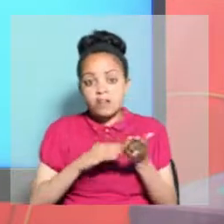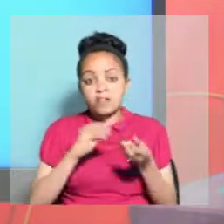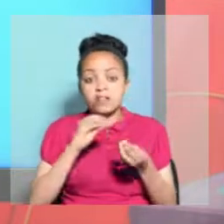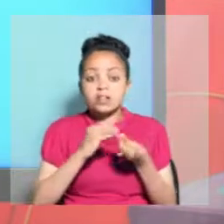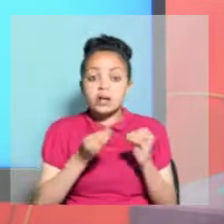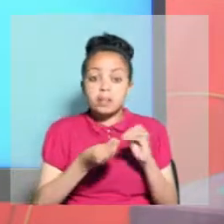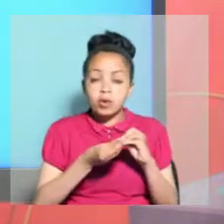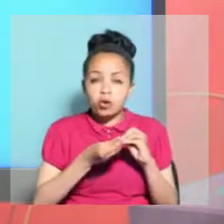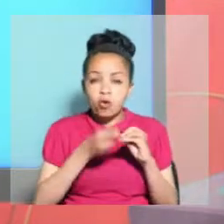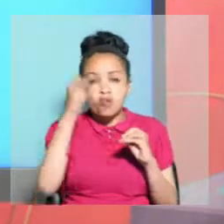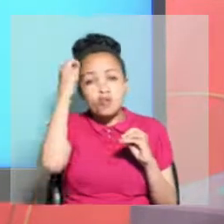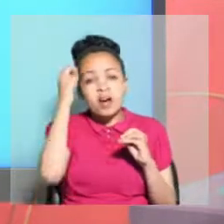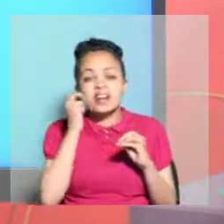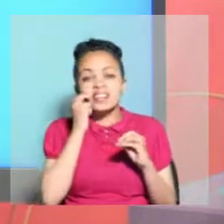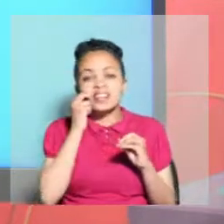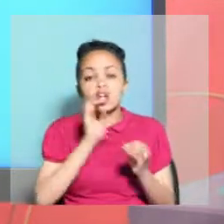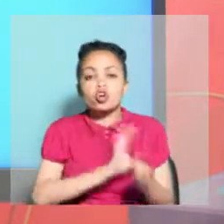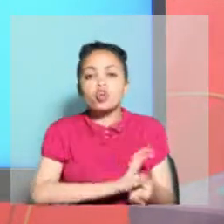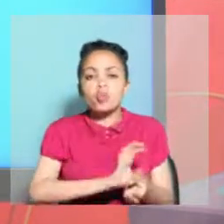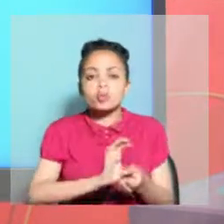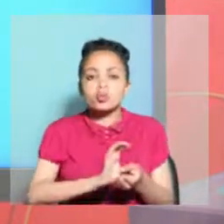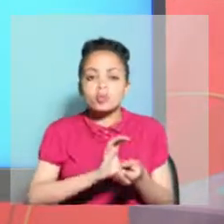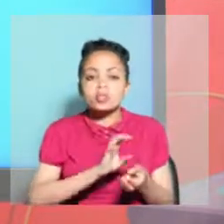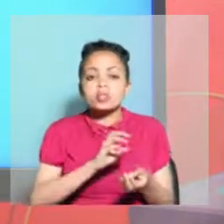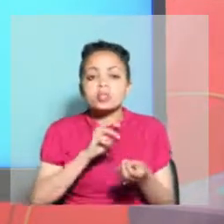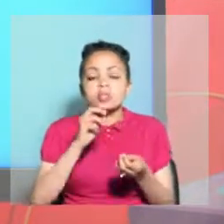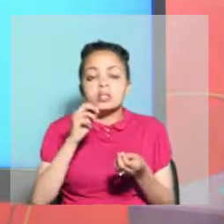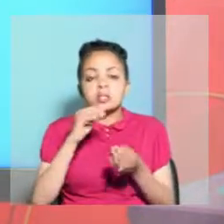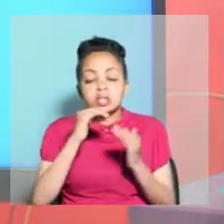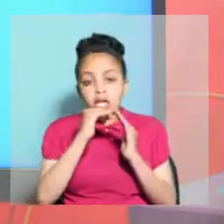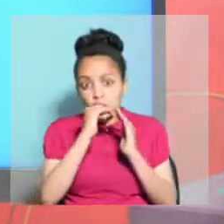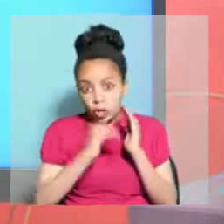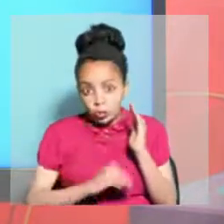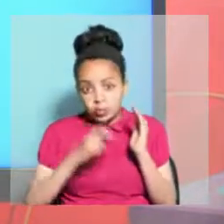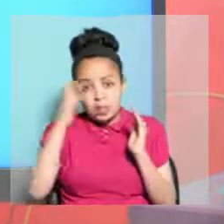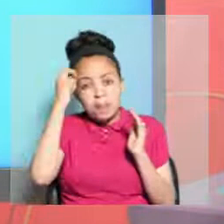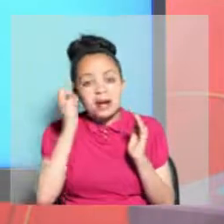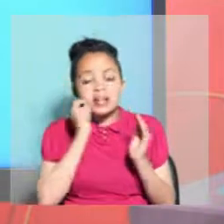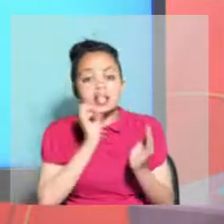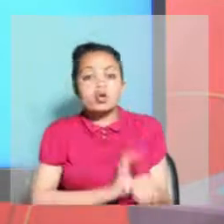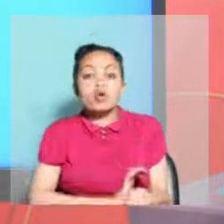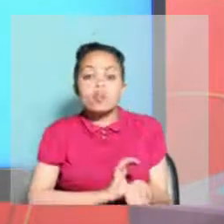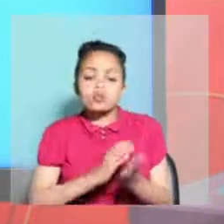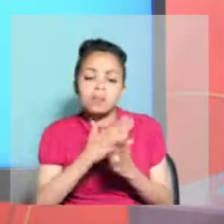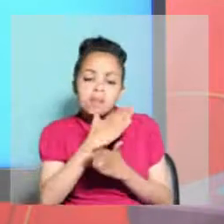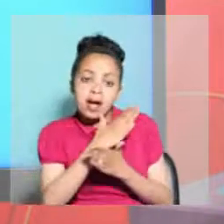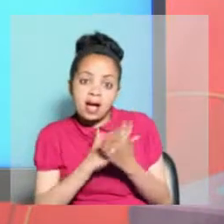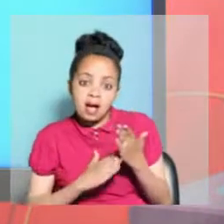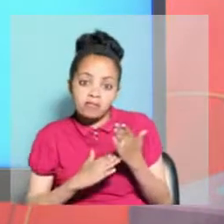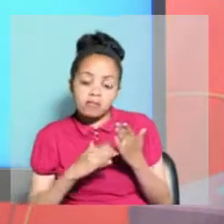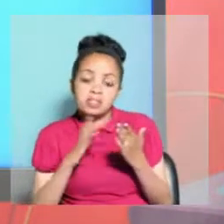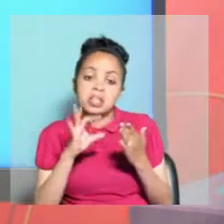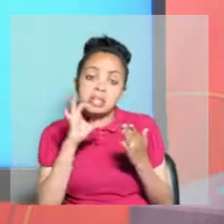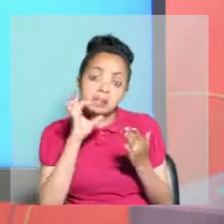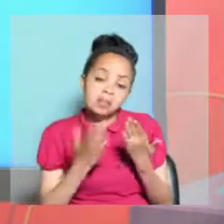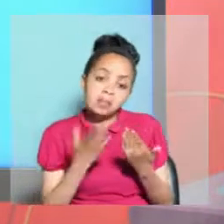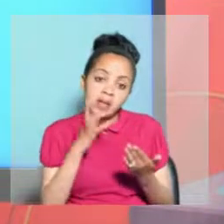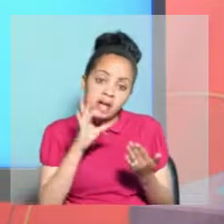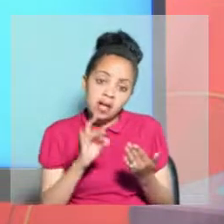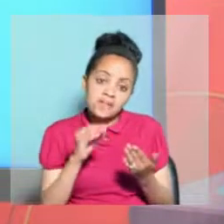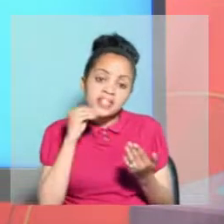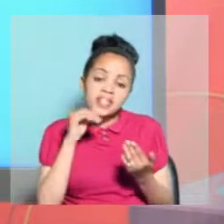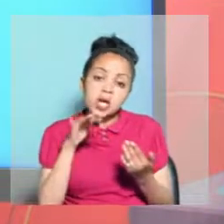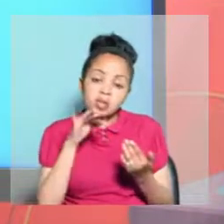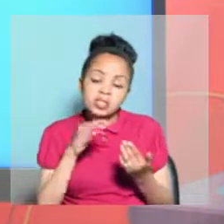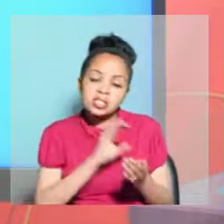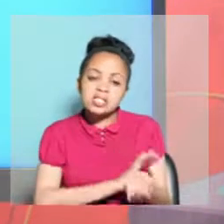parental chromosome. Reduce the parental chromosome by half. If the parental chromosome is 8, the daughter